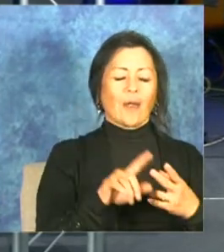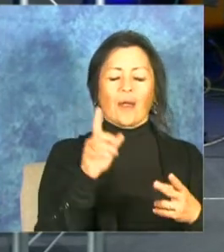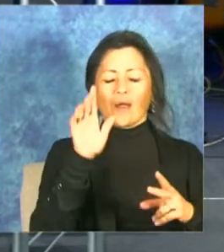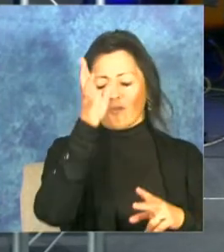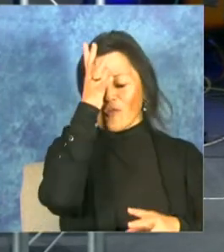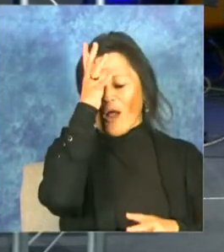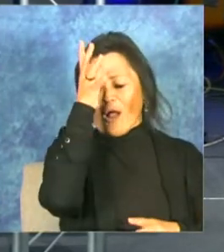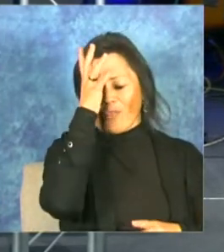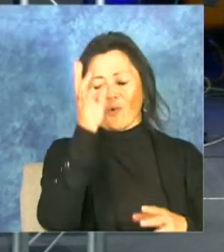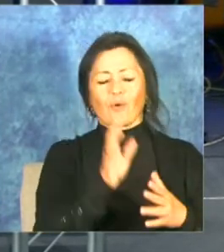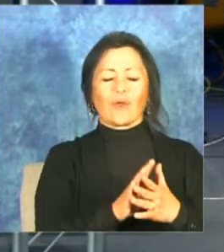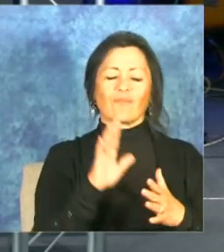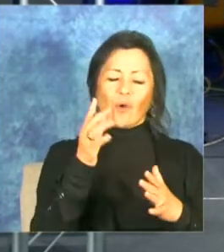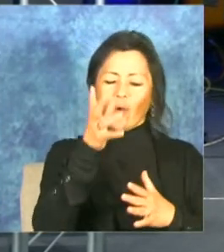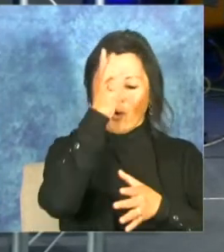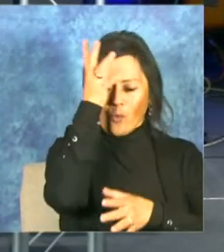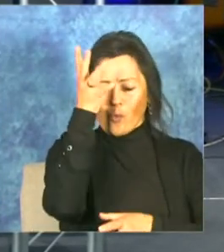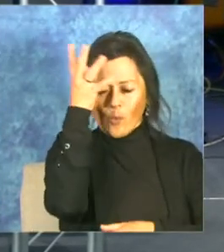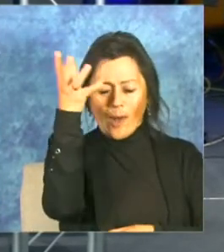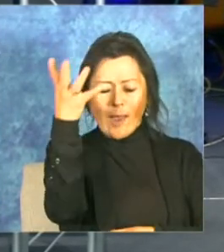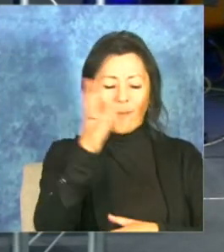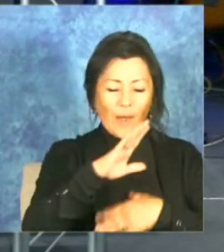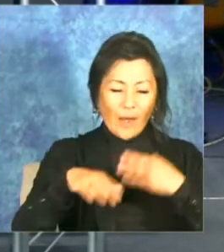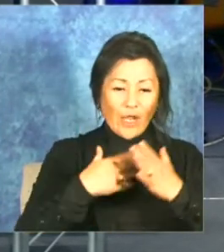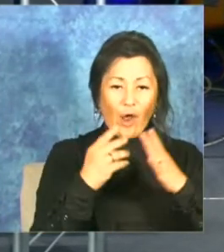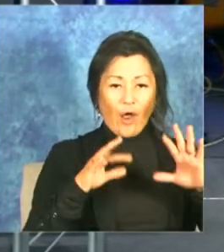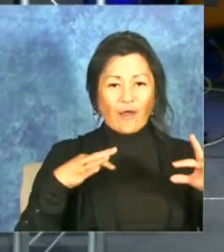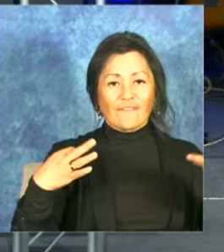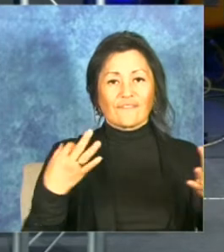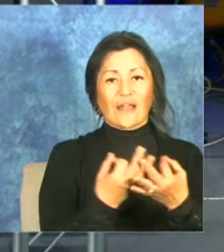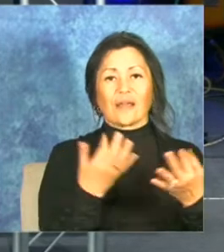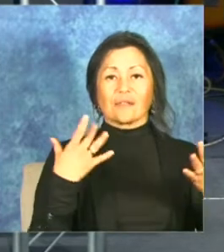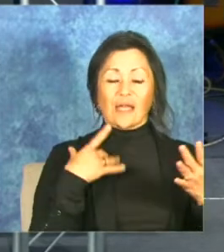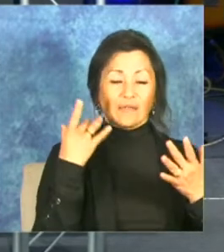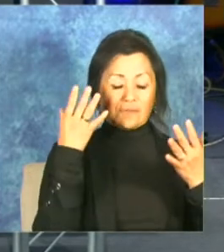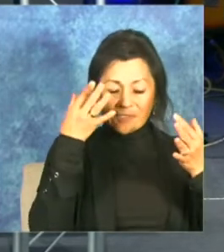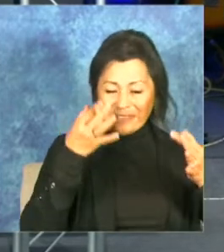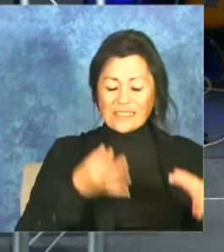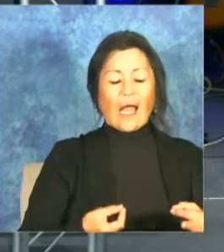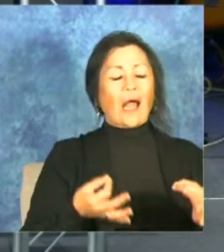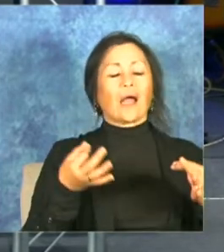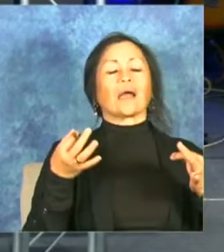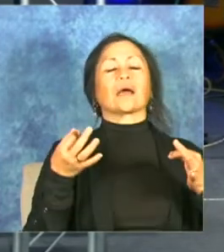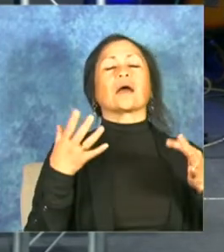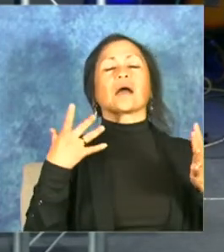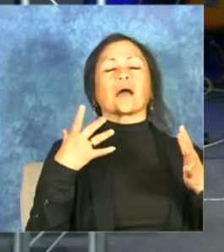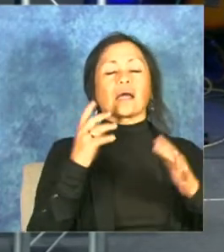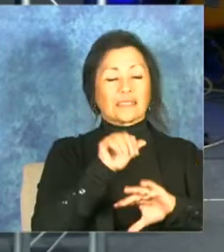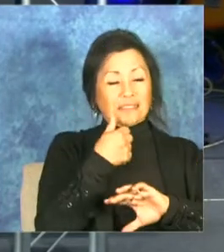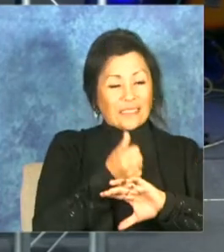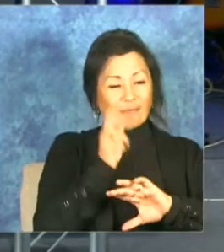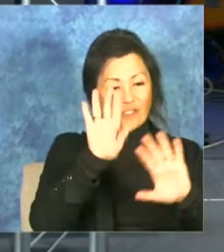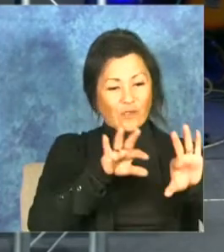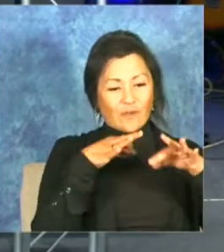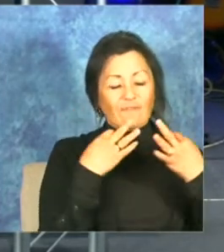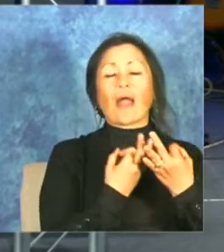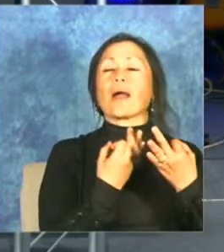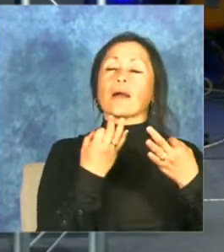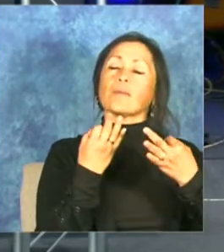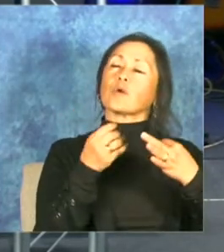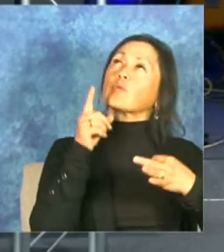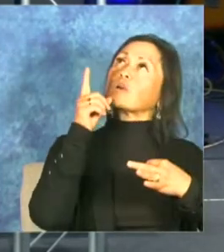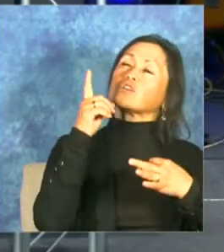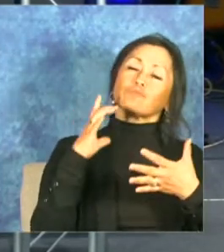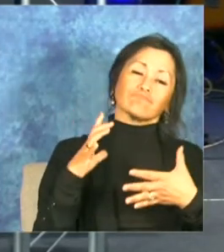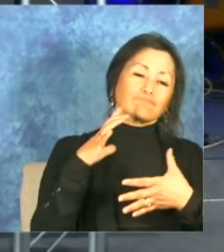her father and for grandpa and the whole family that have chose to build their family in such a way where Jesus is the